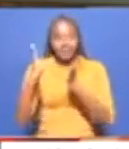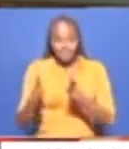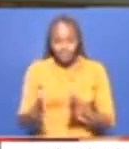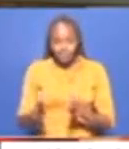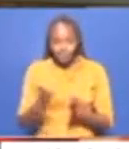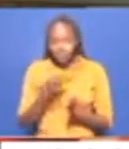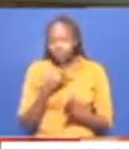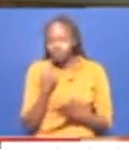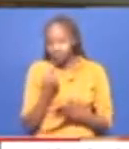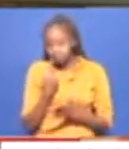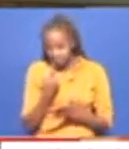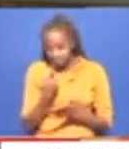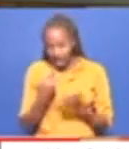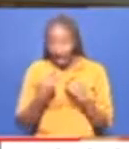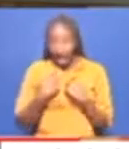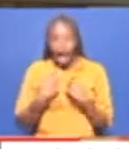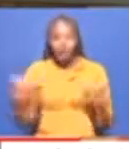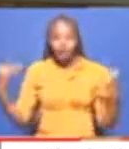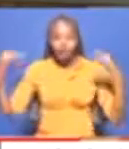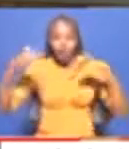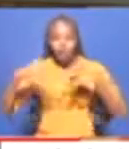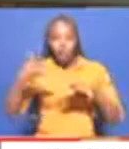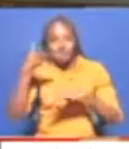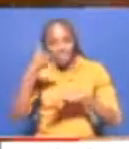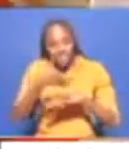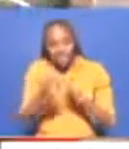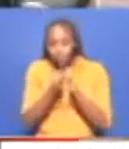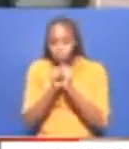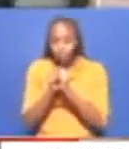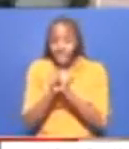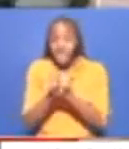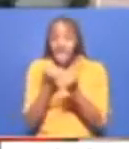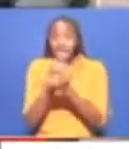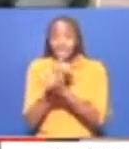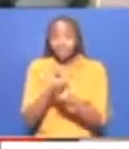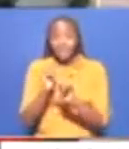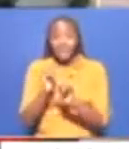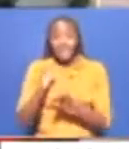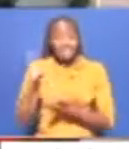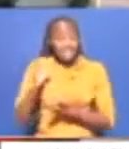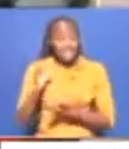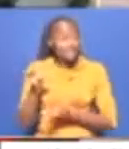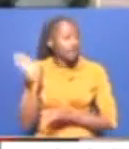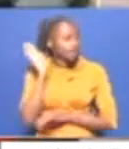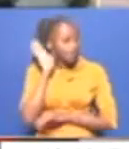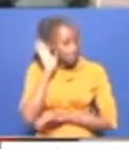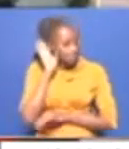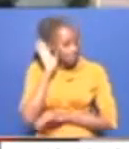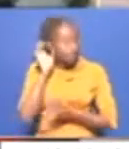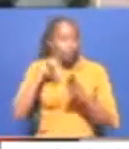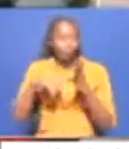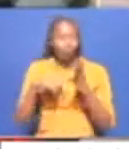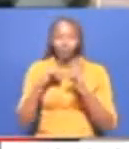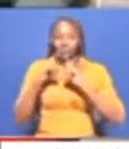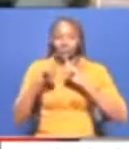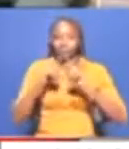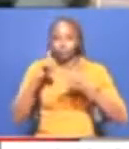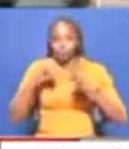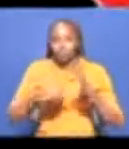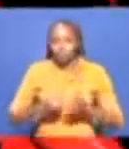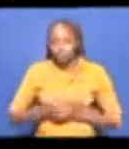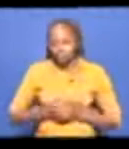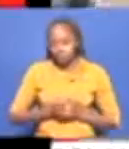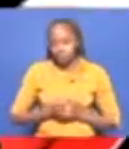having a conference there with the independent candidates and is currently addressing. Let's first of all hear what they have to say.